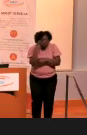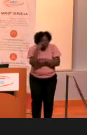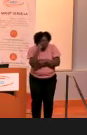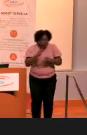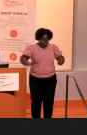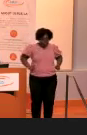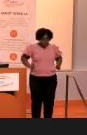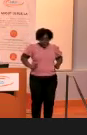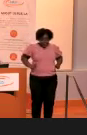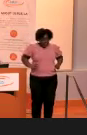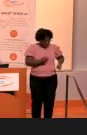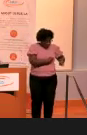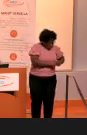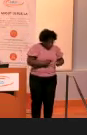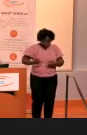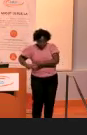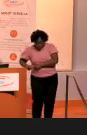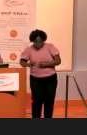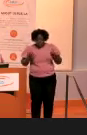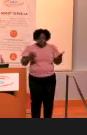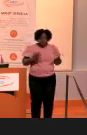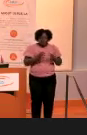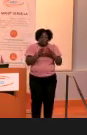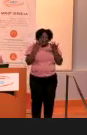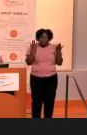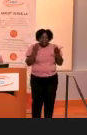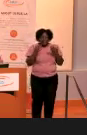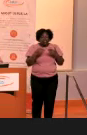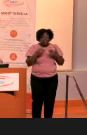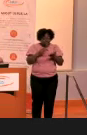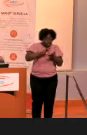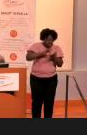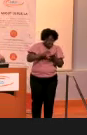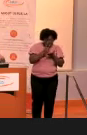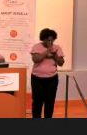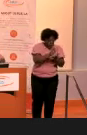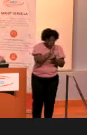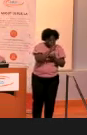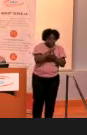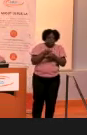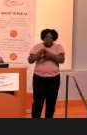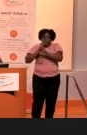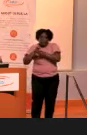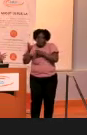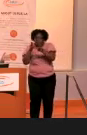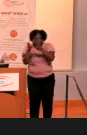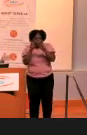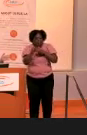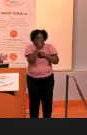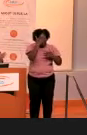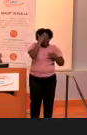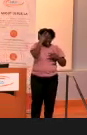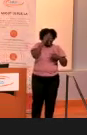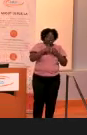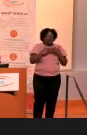transplantations. And a lot of our drugs in lupus, we borrow from other diseases. And they got the bright